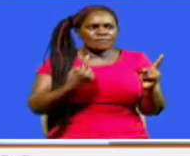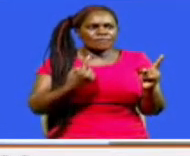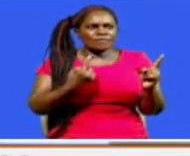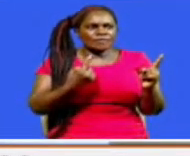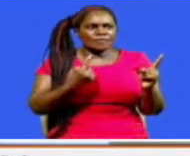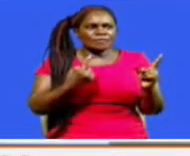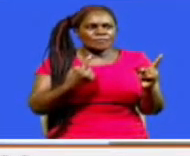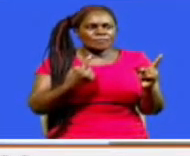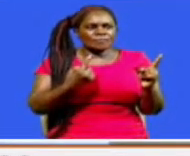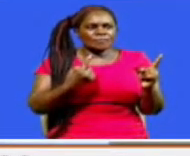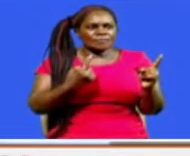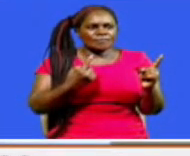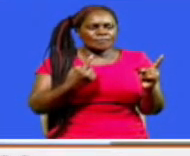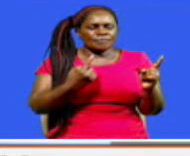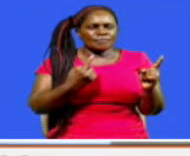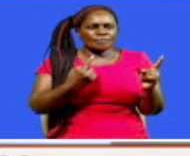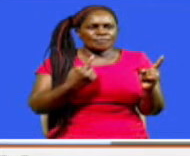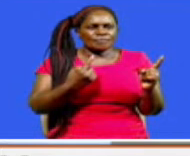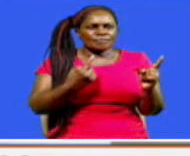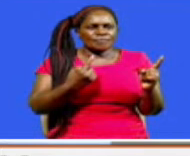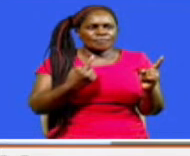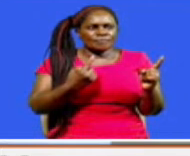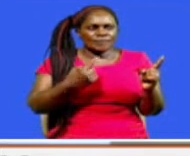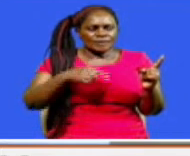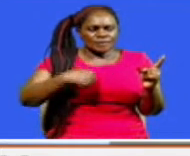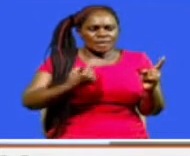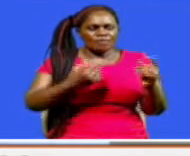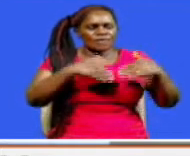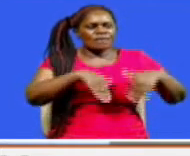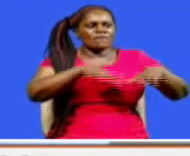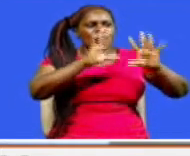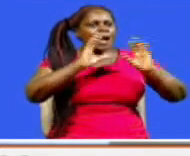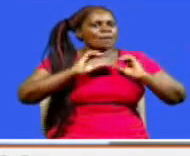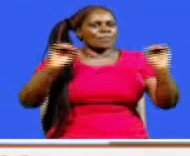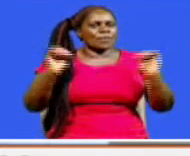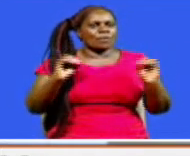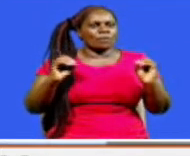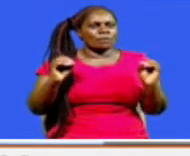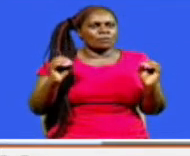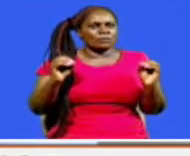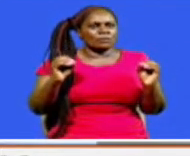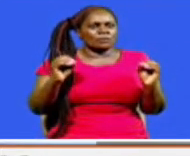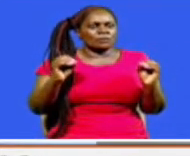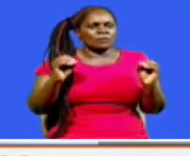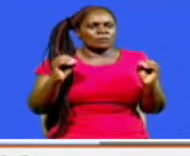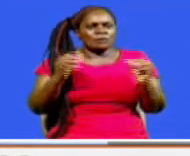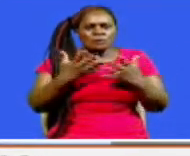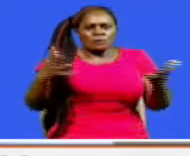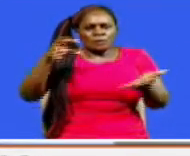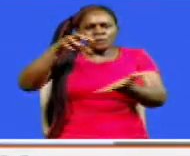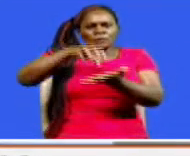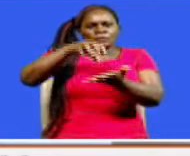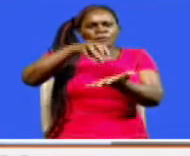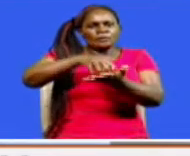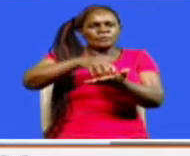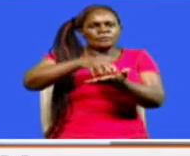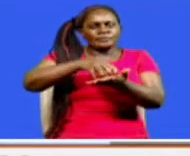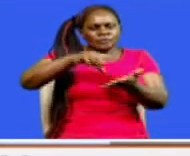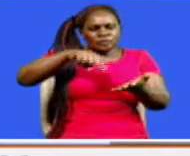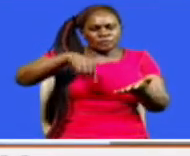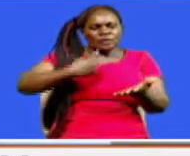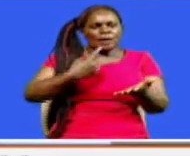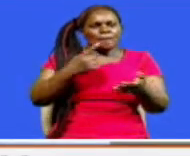artists and we are not supposed to give up in any circumstance. So